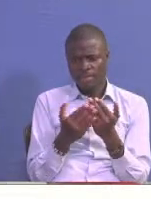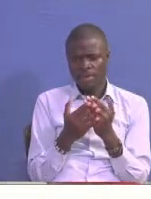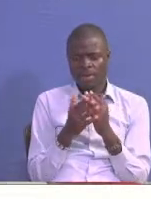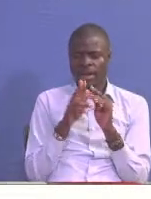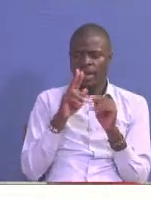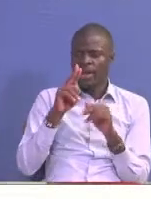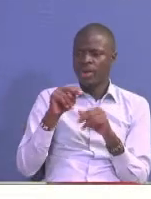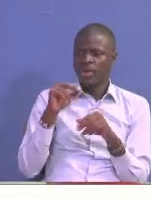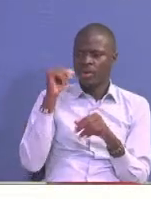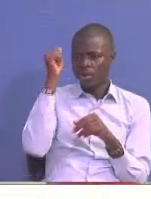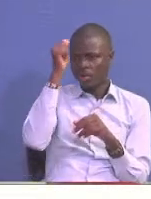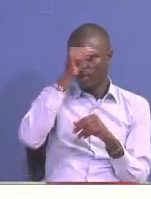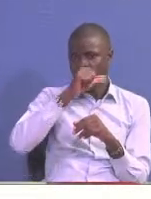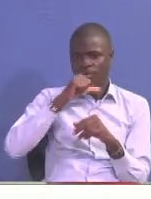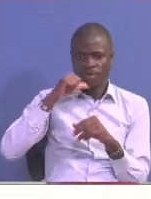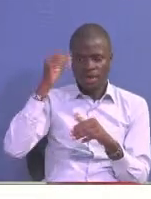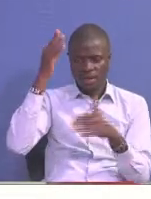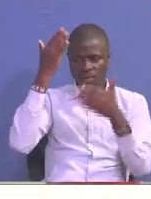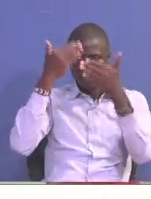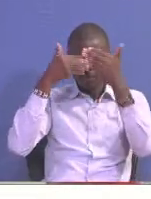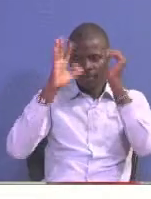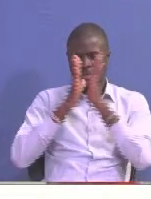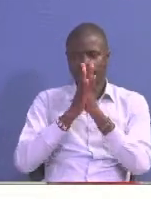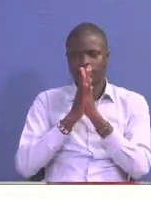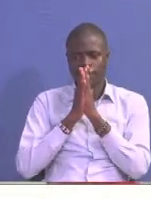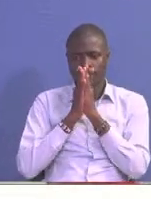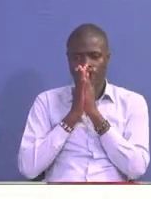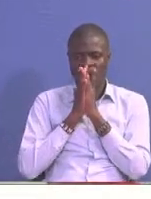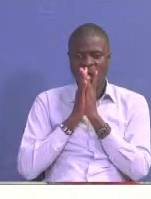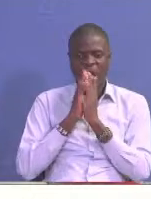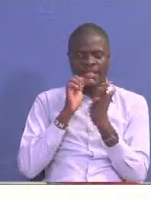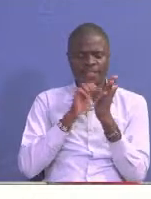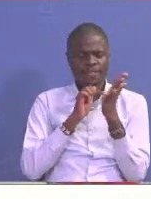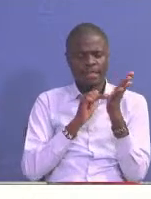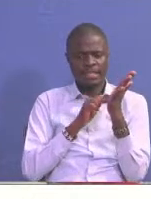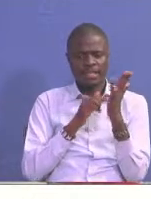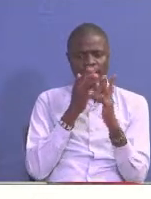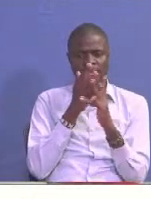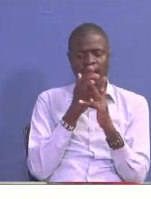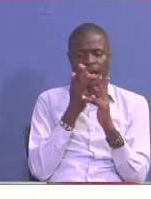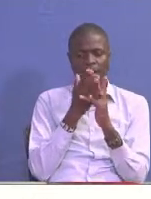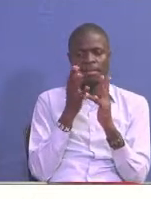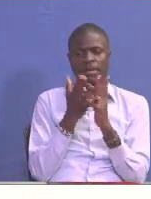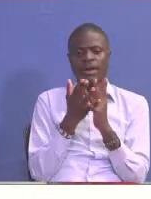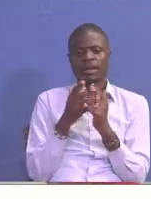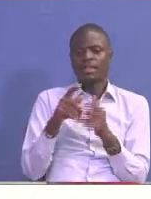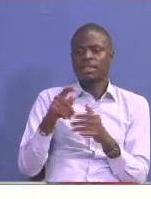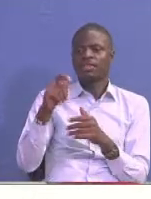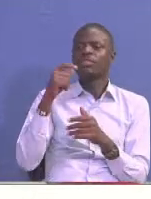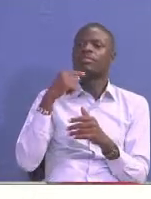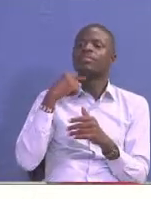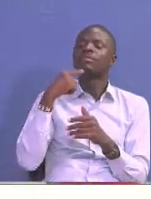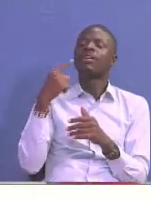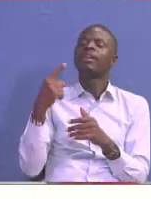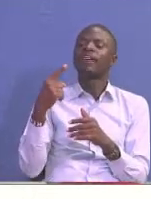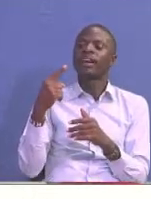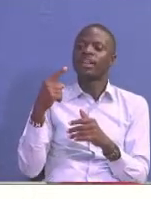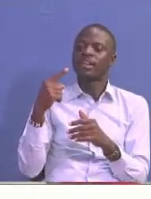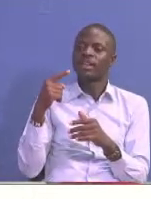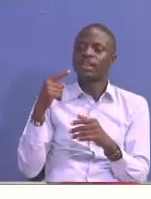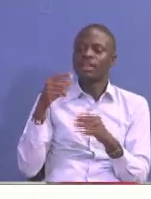no African university is listed among the global top 100